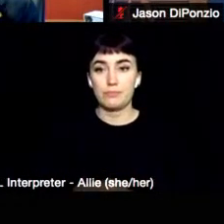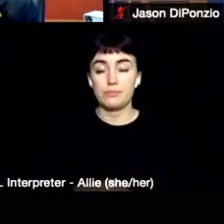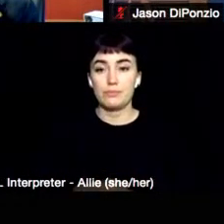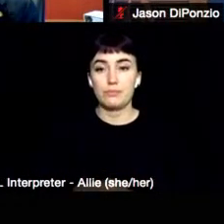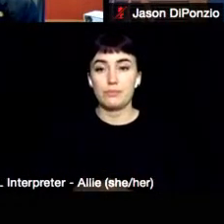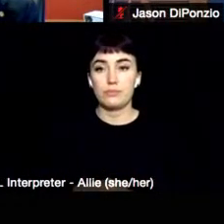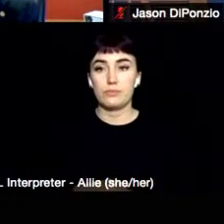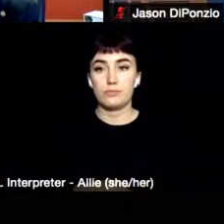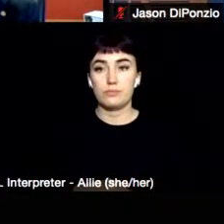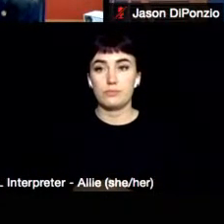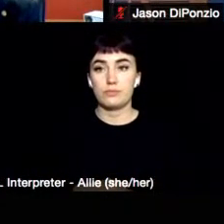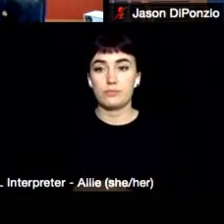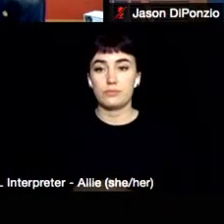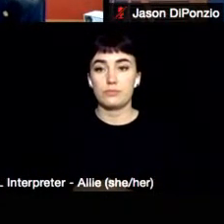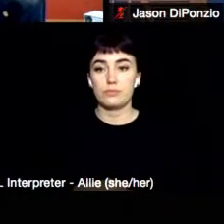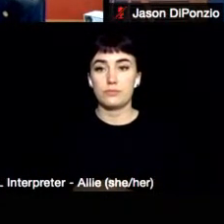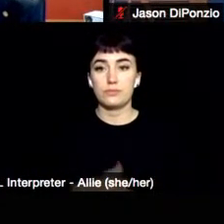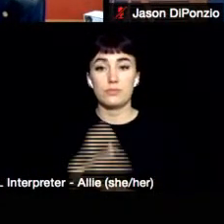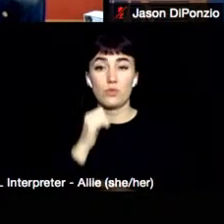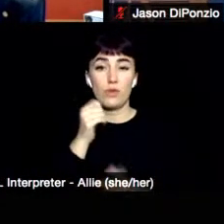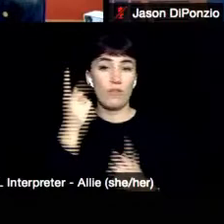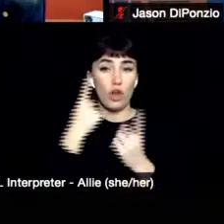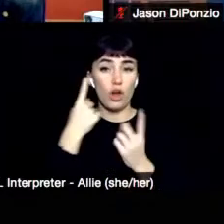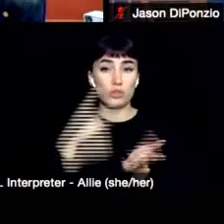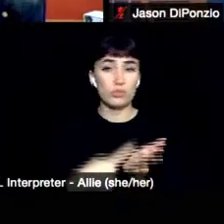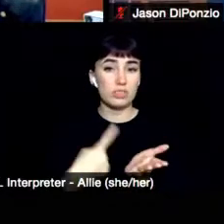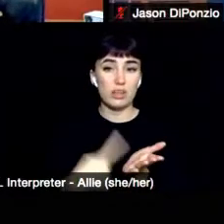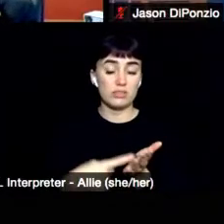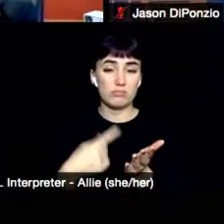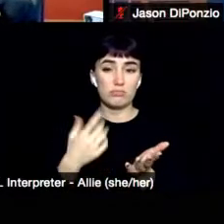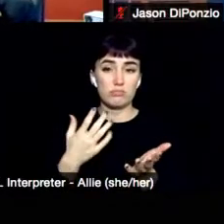haven't thought to discuss